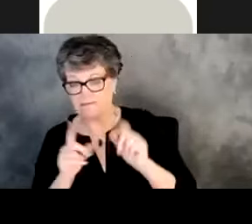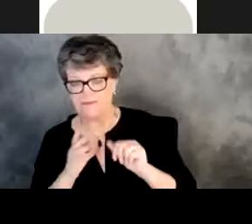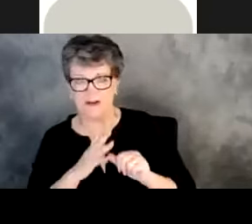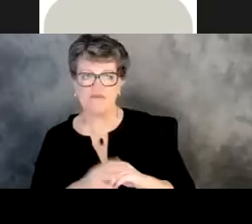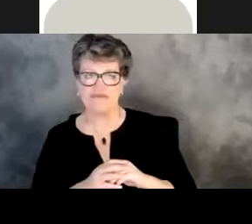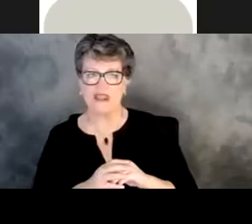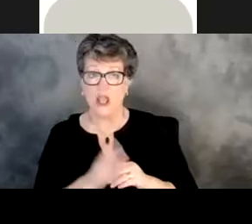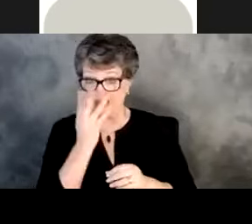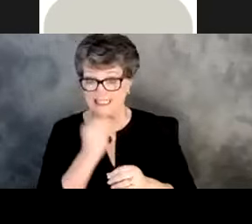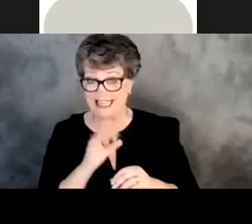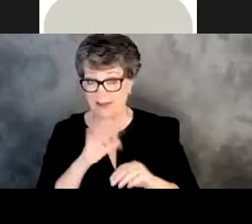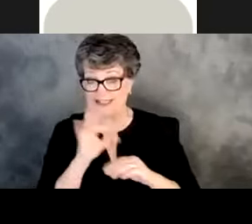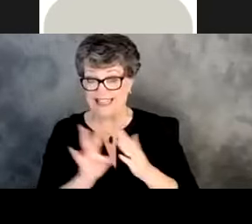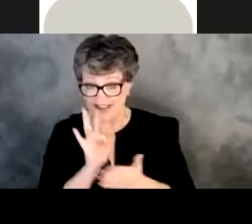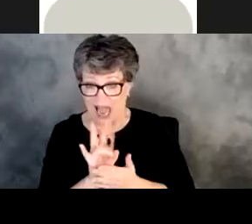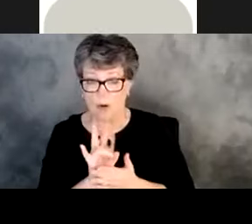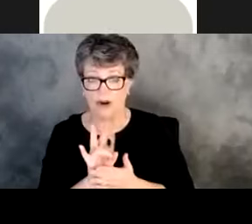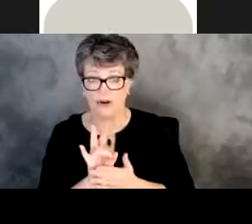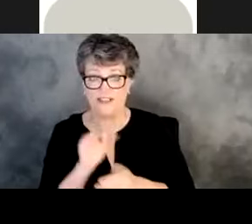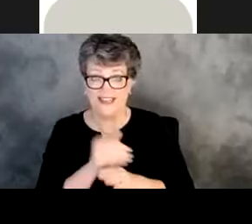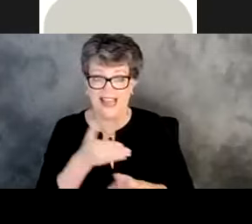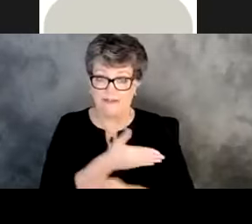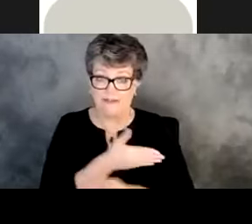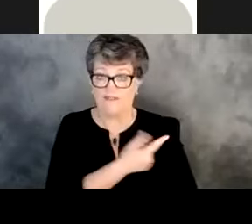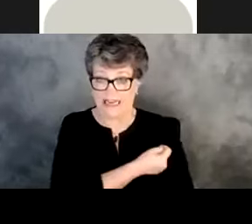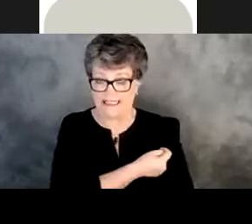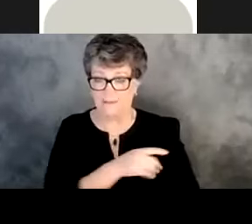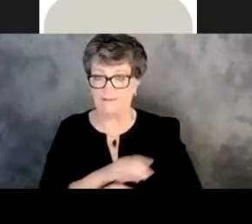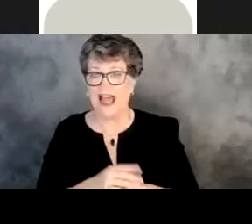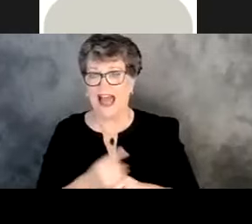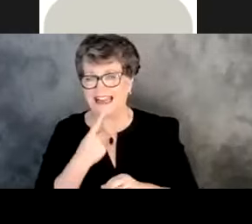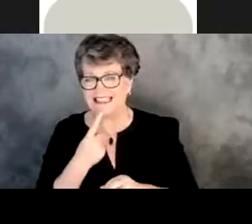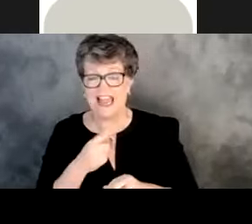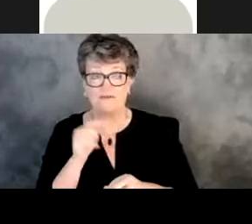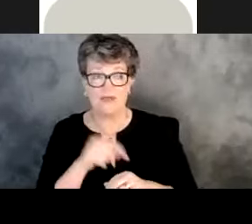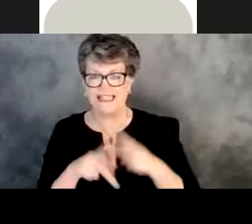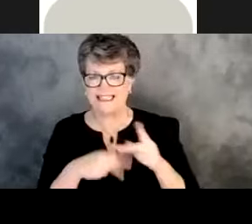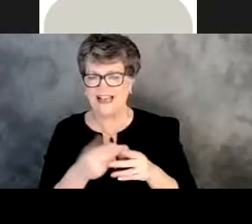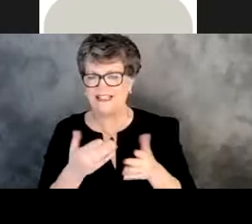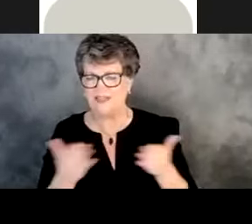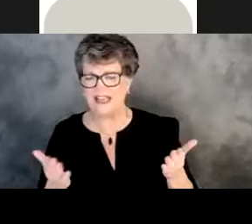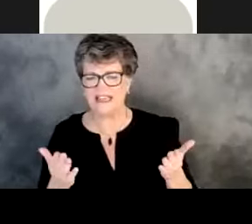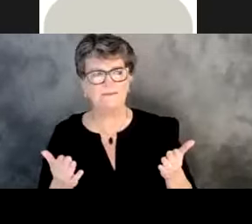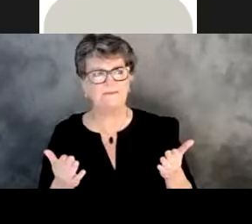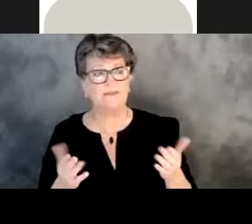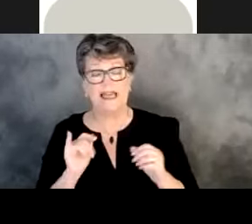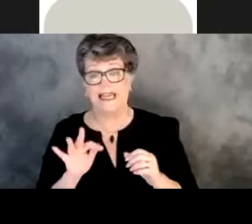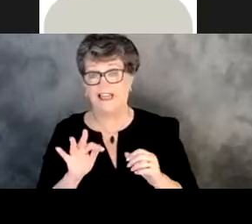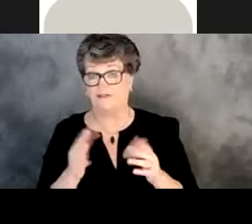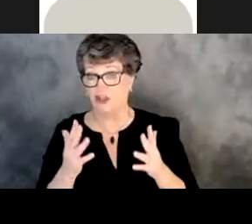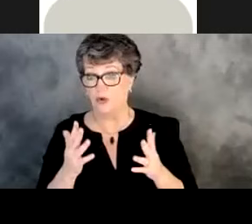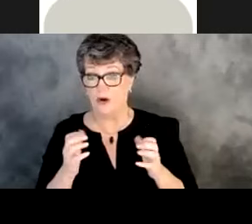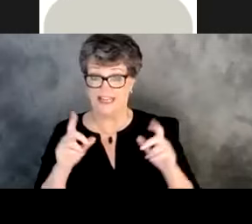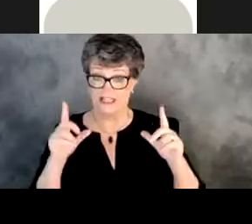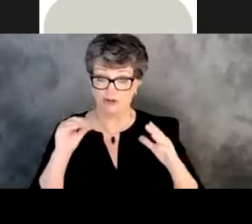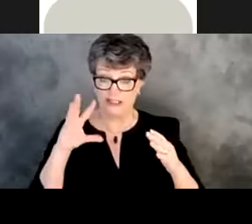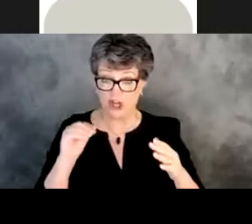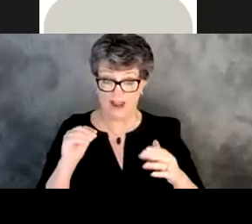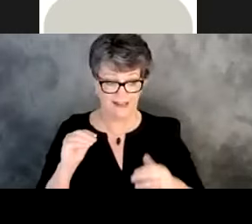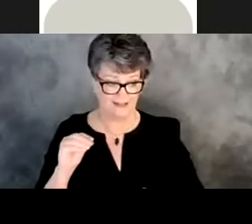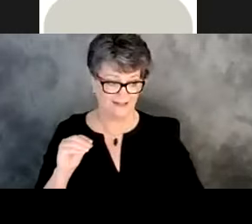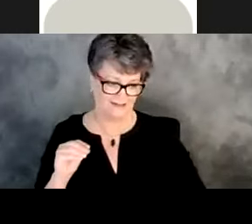to sleep at least 7 hours the night before the vaccine. I usually say for these things and if you guys want to screenshot it, I